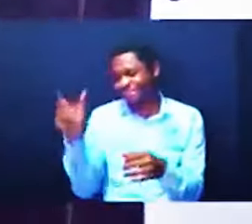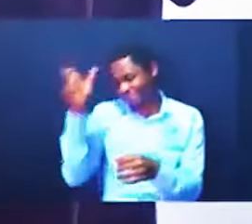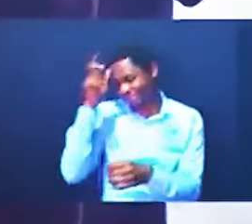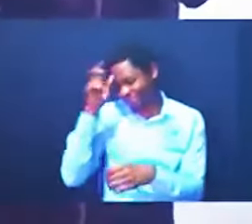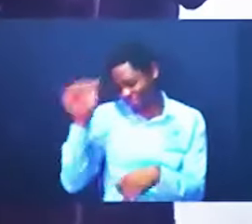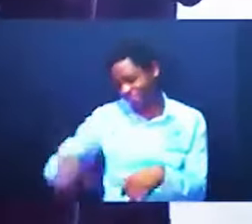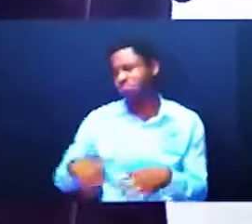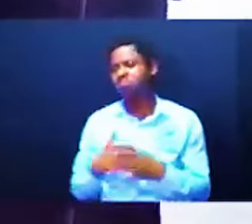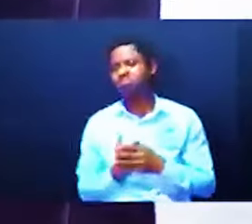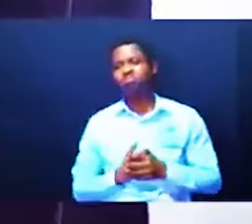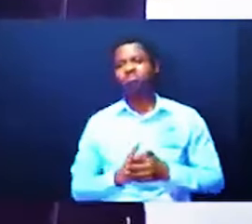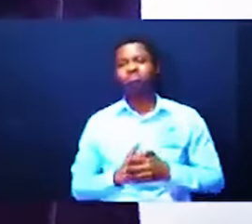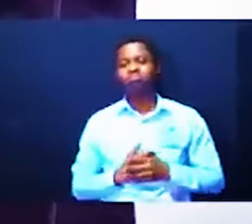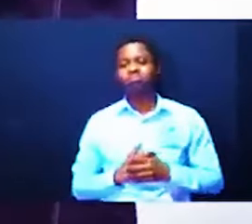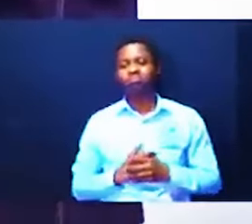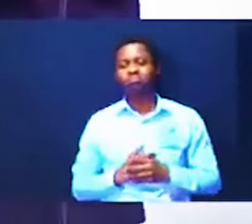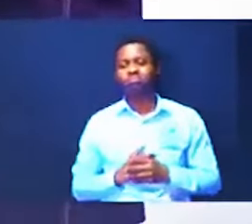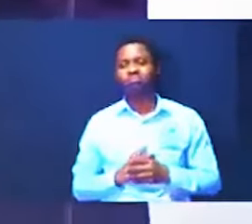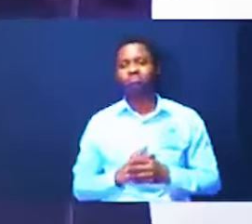Verse 20.